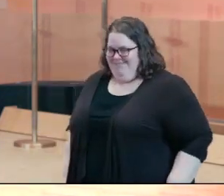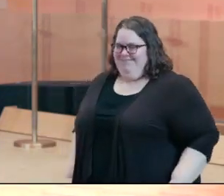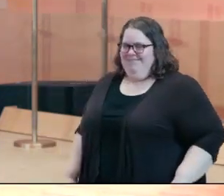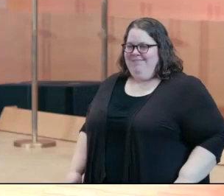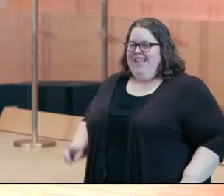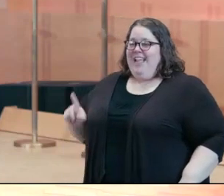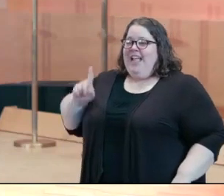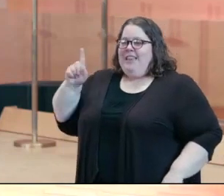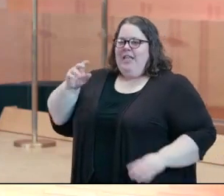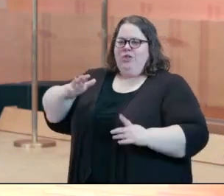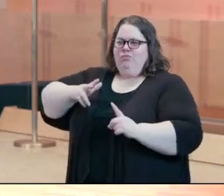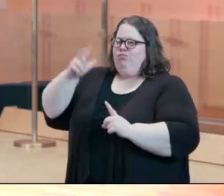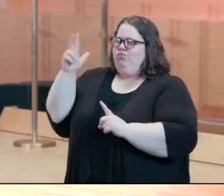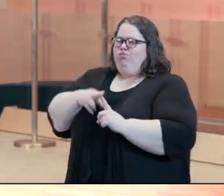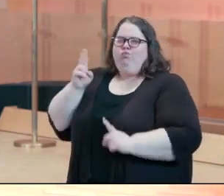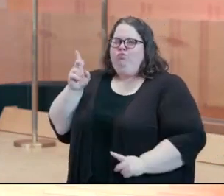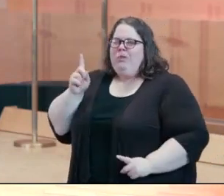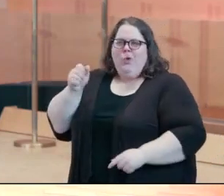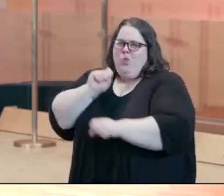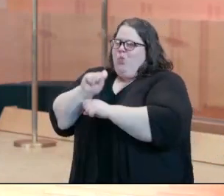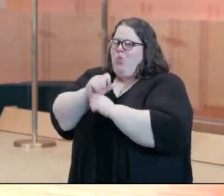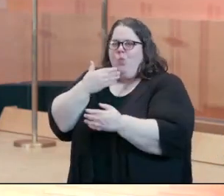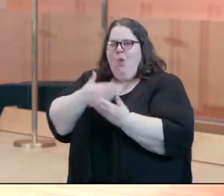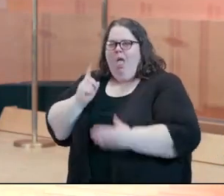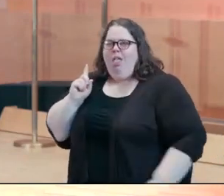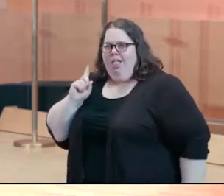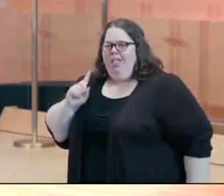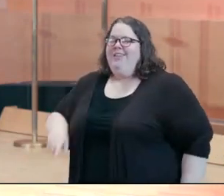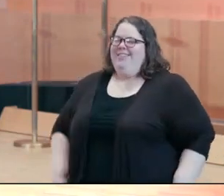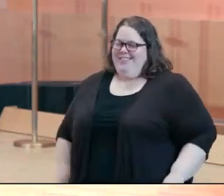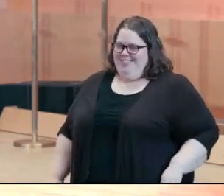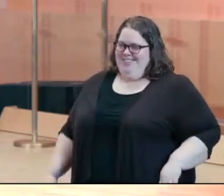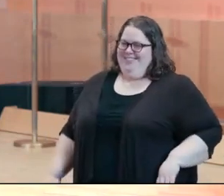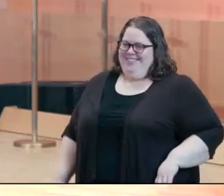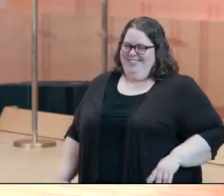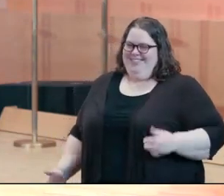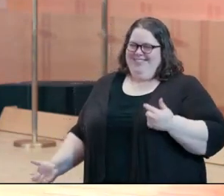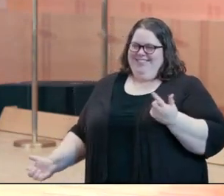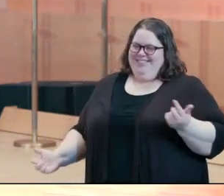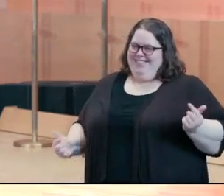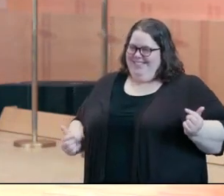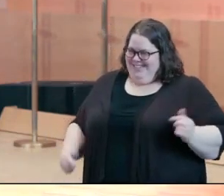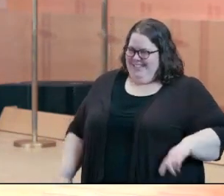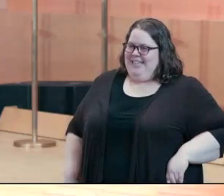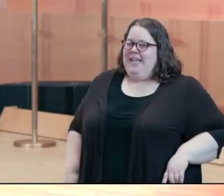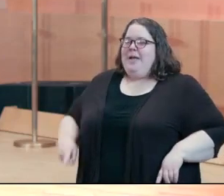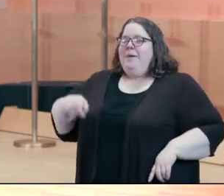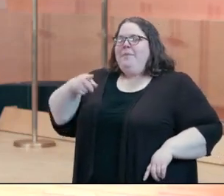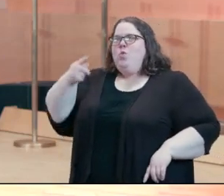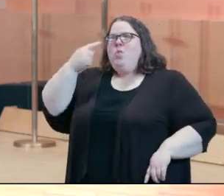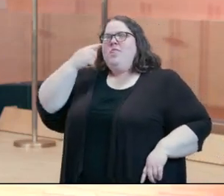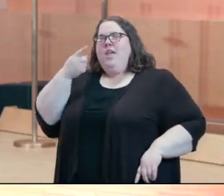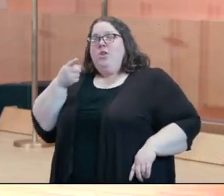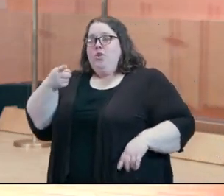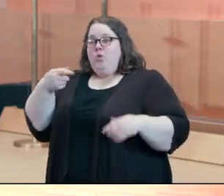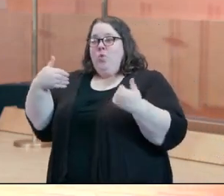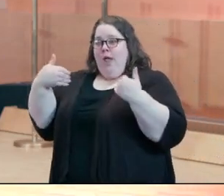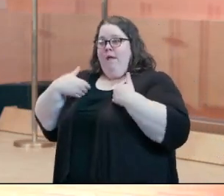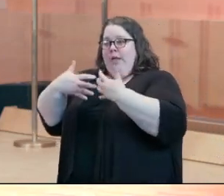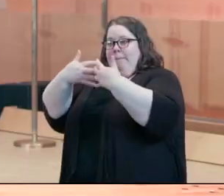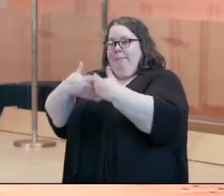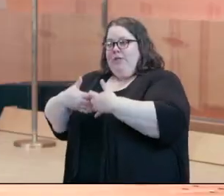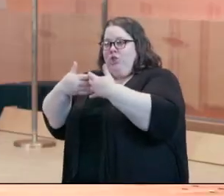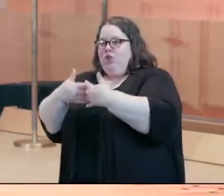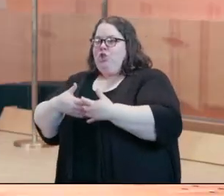say. These things are chugging along. But think about if you had a dryer and you come down, you take all your